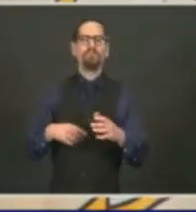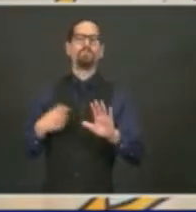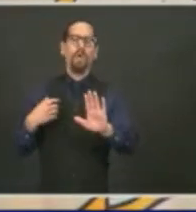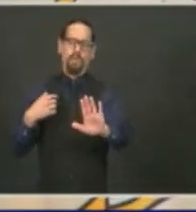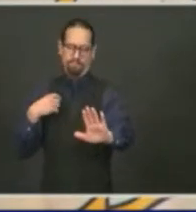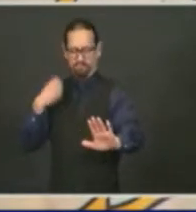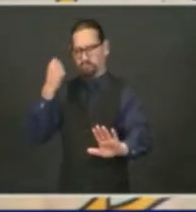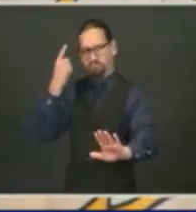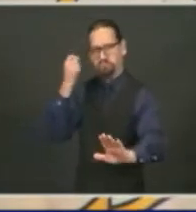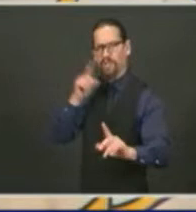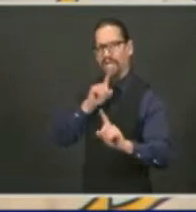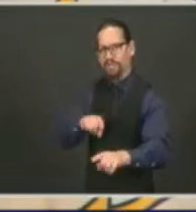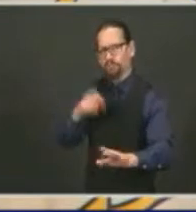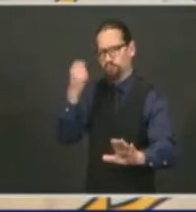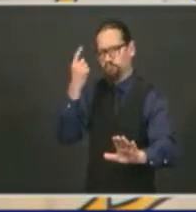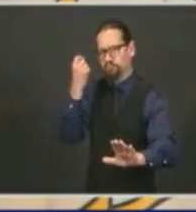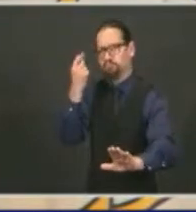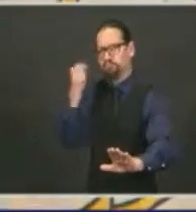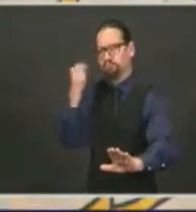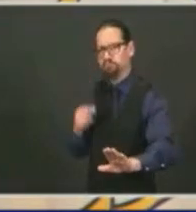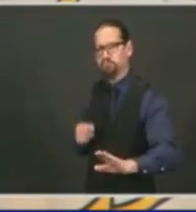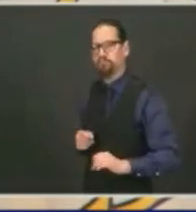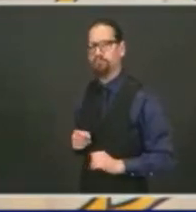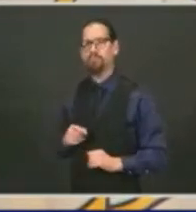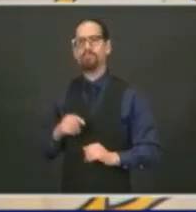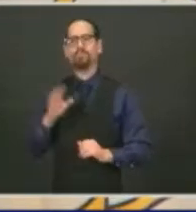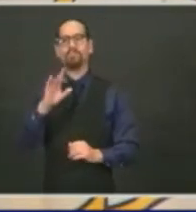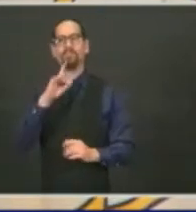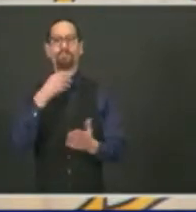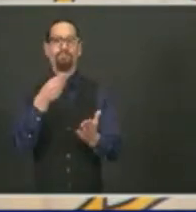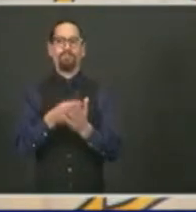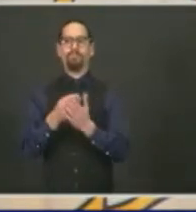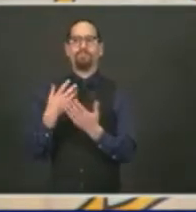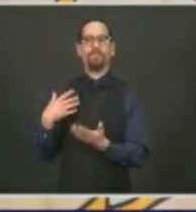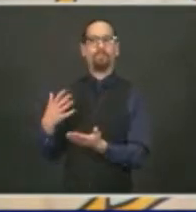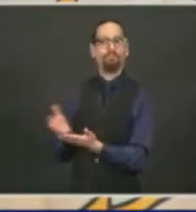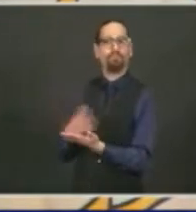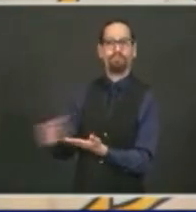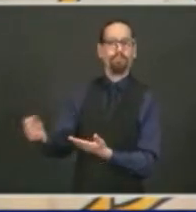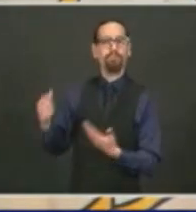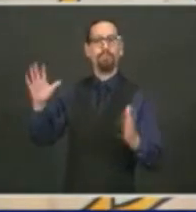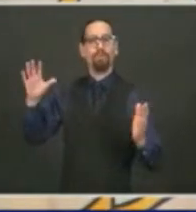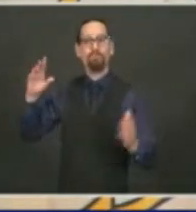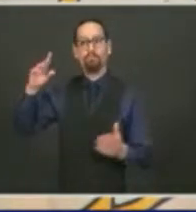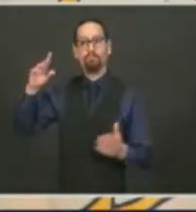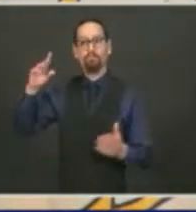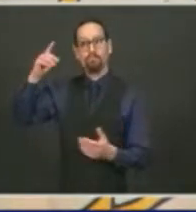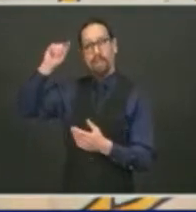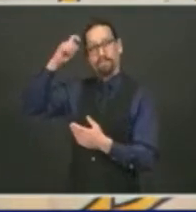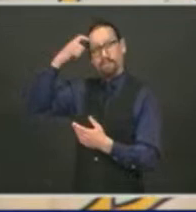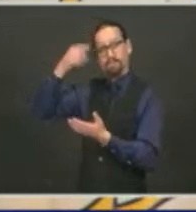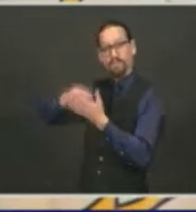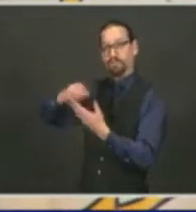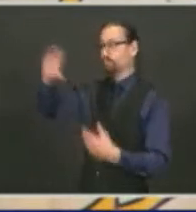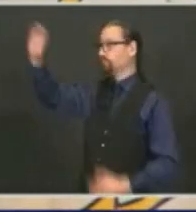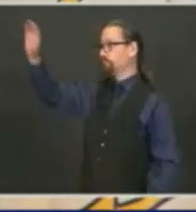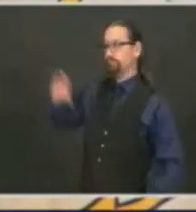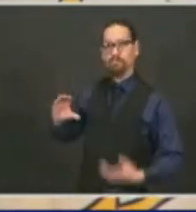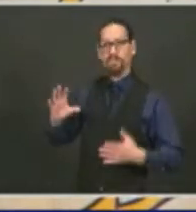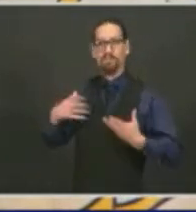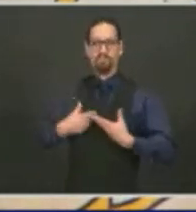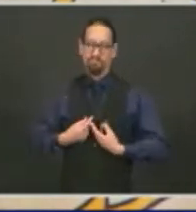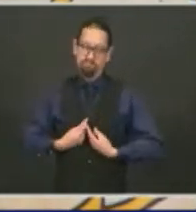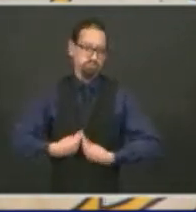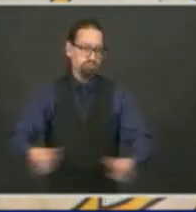are on money. We've used all of our stimulus, so that is not something that's on the table. However, in the bill that